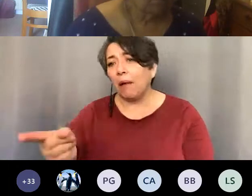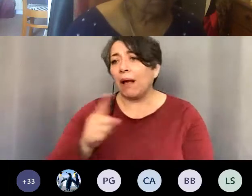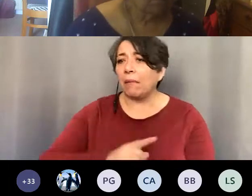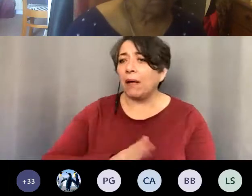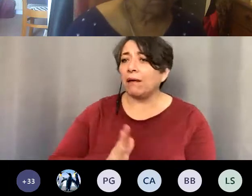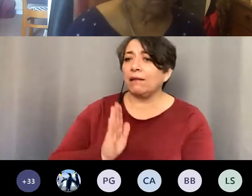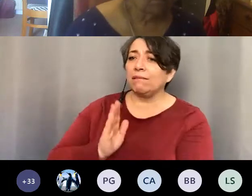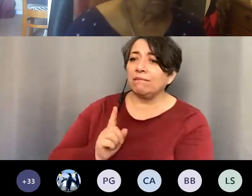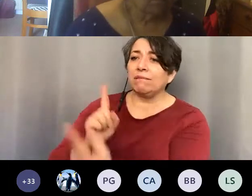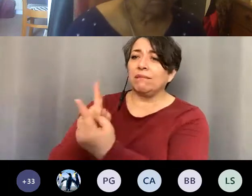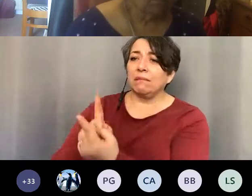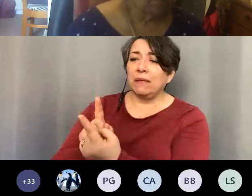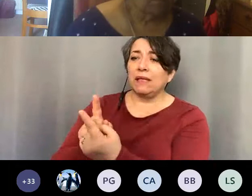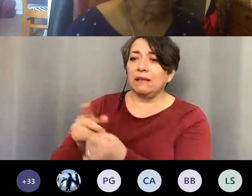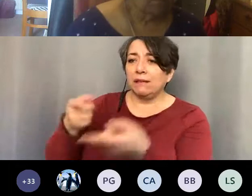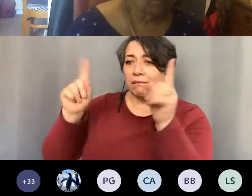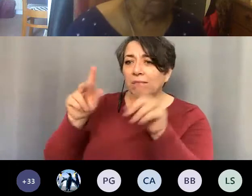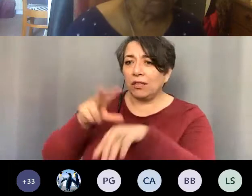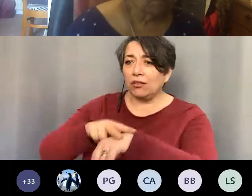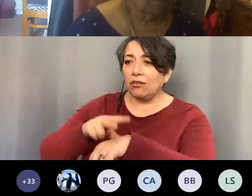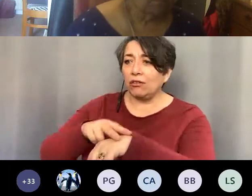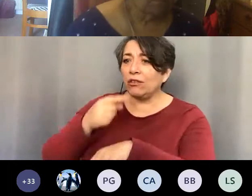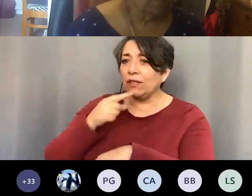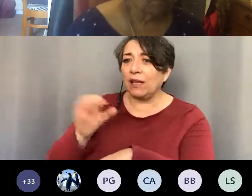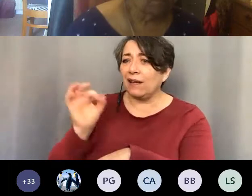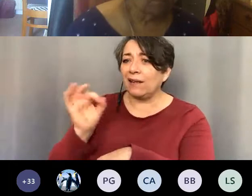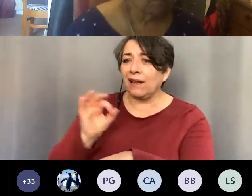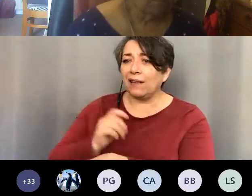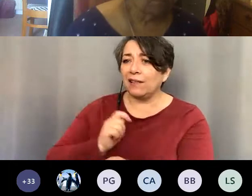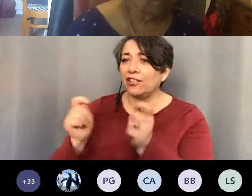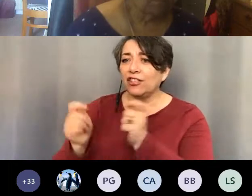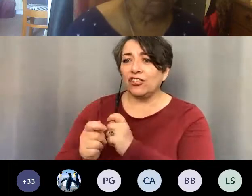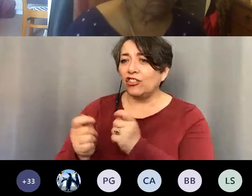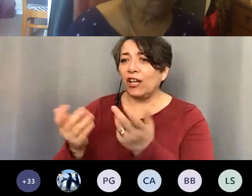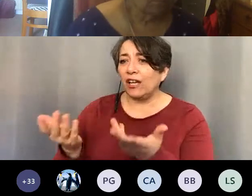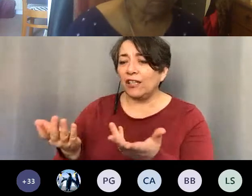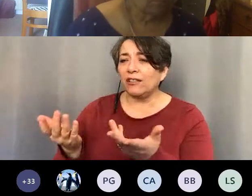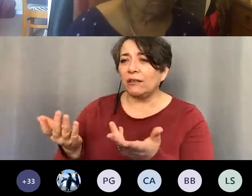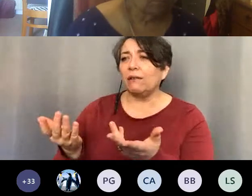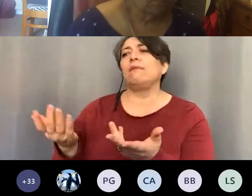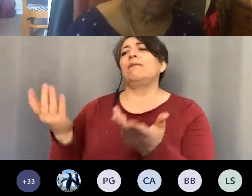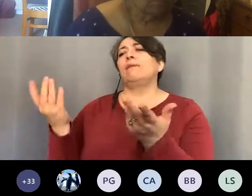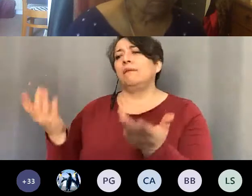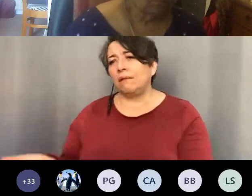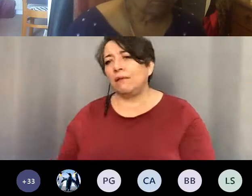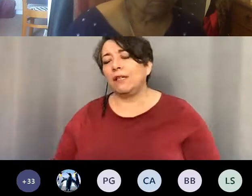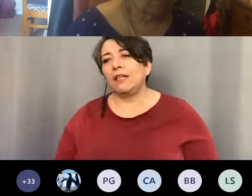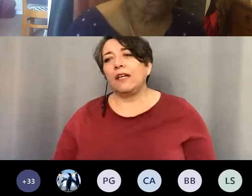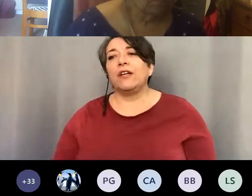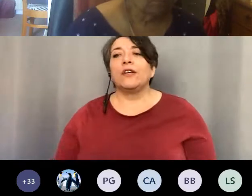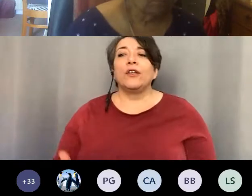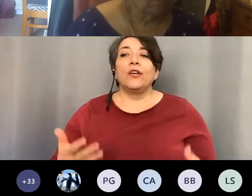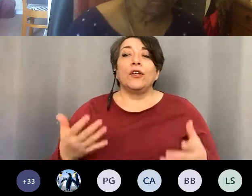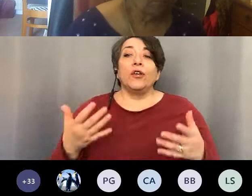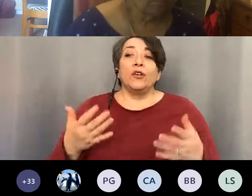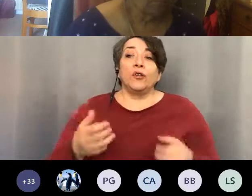5-minute conversation to say nothing's changed and I don't need to be seen. So there's a really good evidence base that we